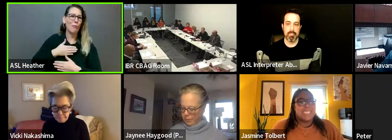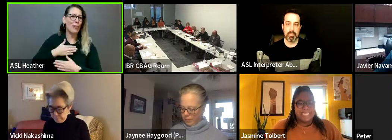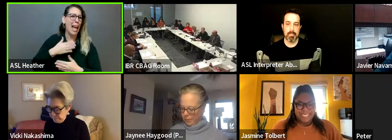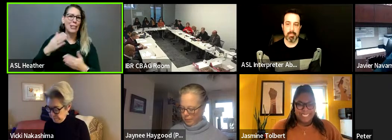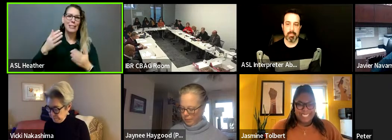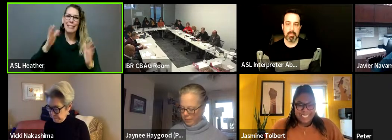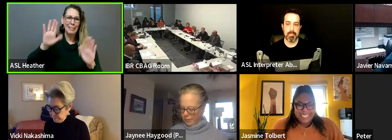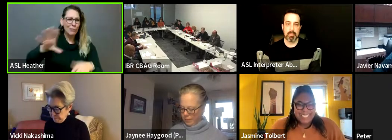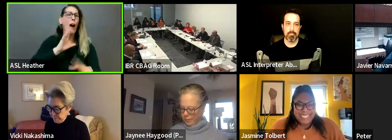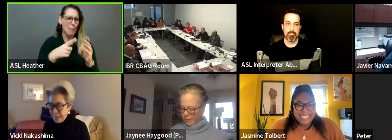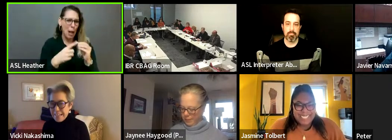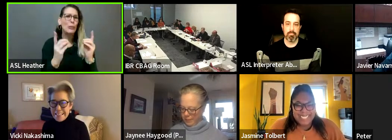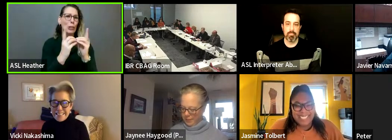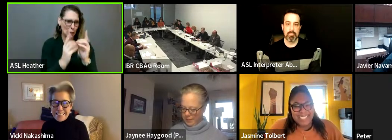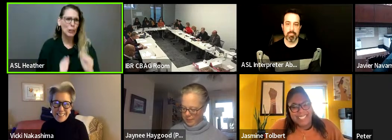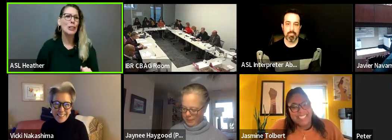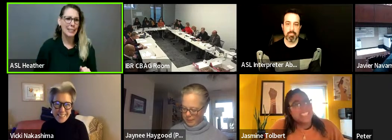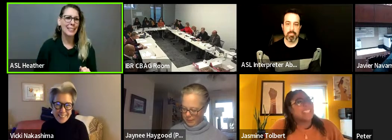Let's talk desserts.